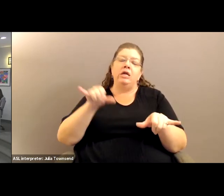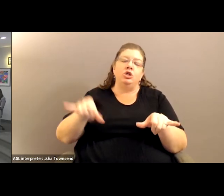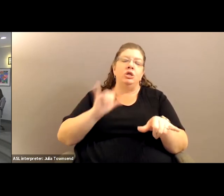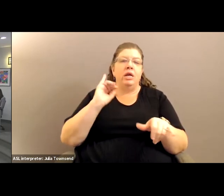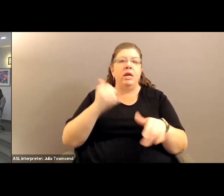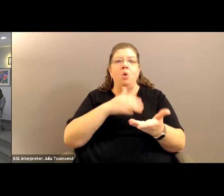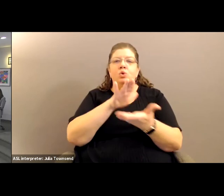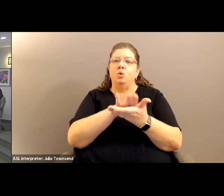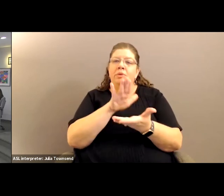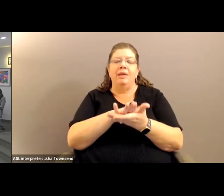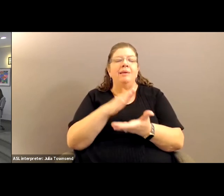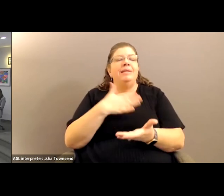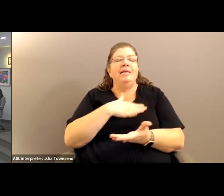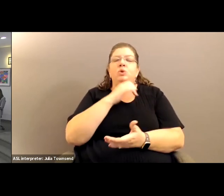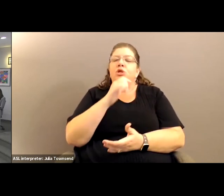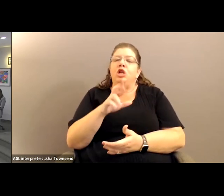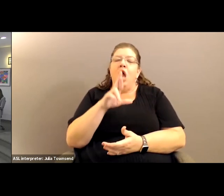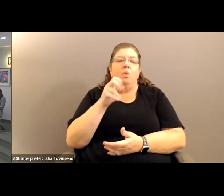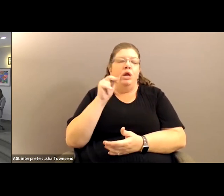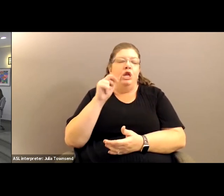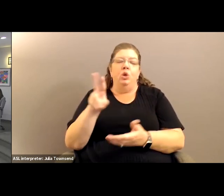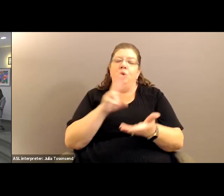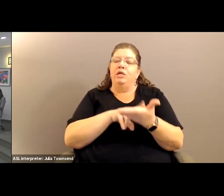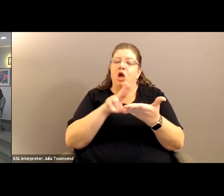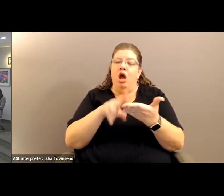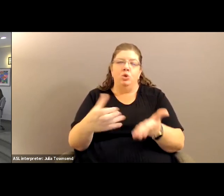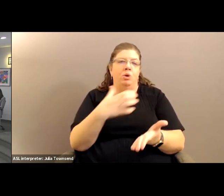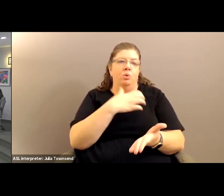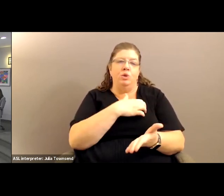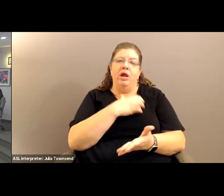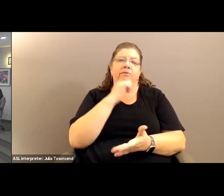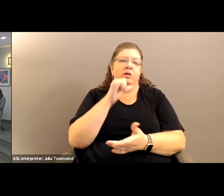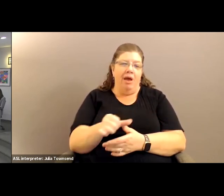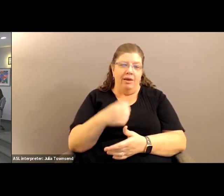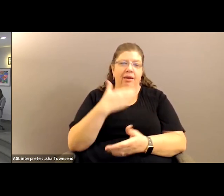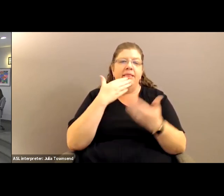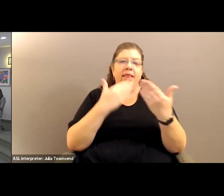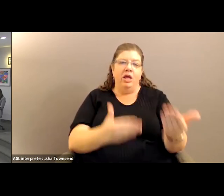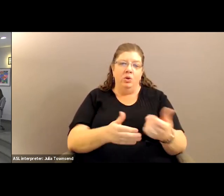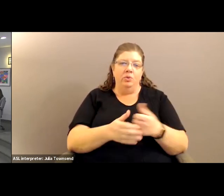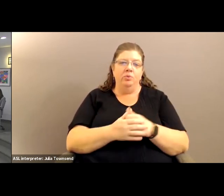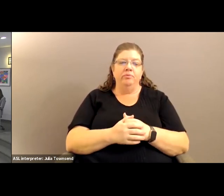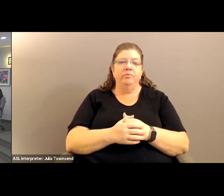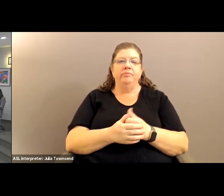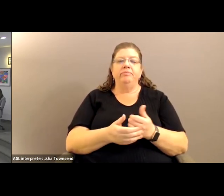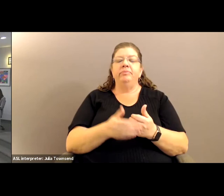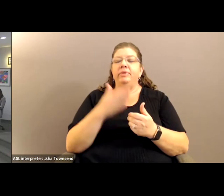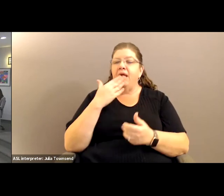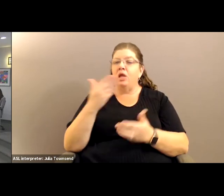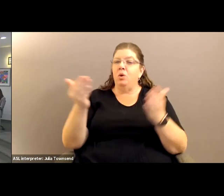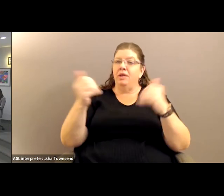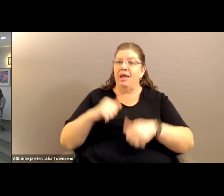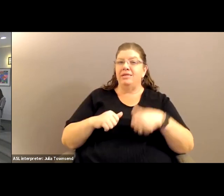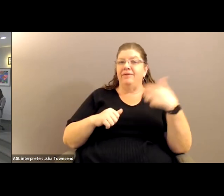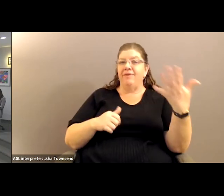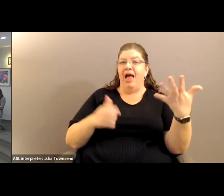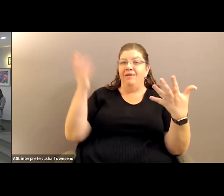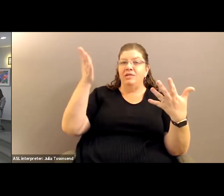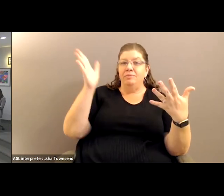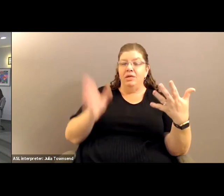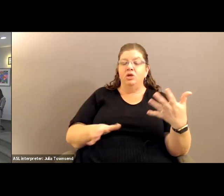not renew this contract with the sheriff thank you thank you the next five speakers are